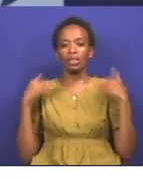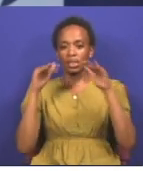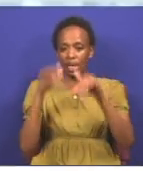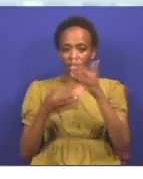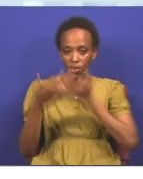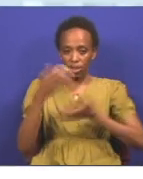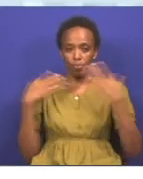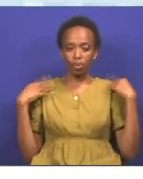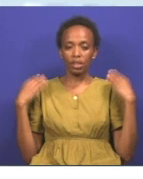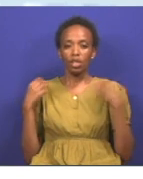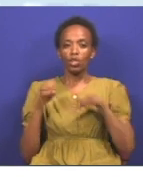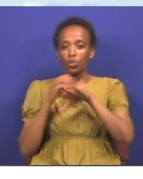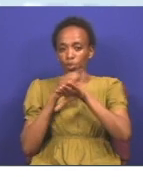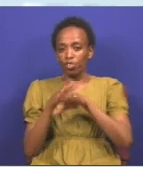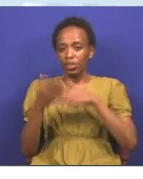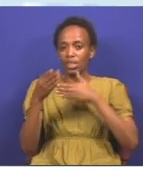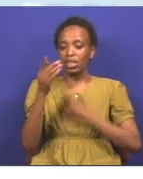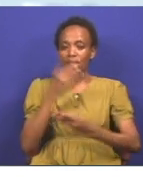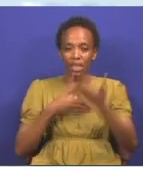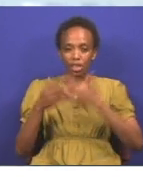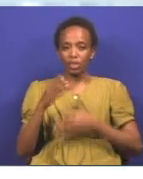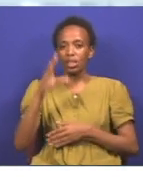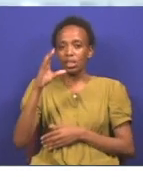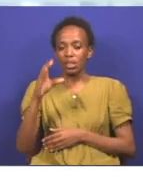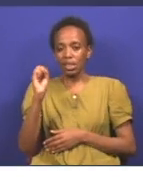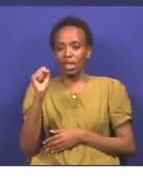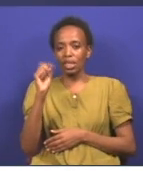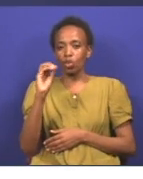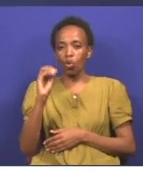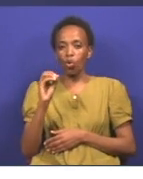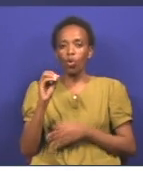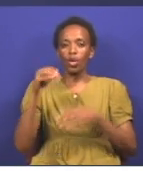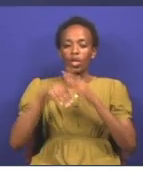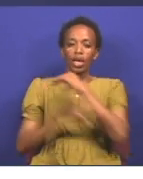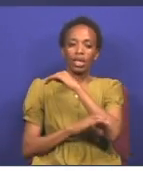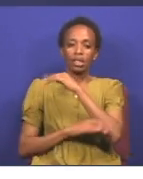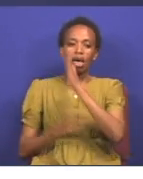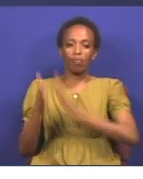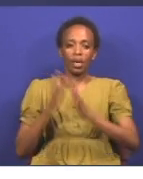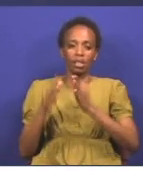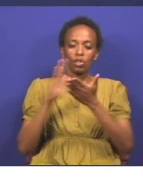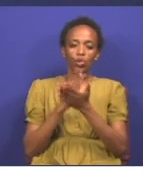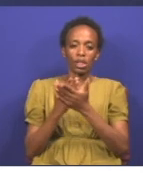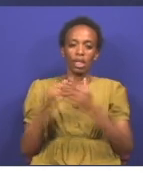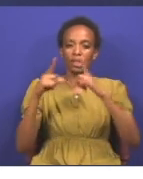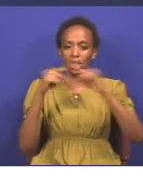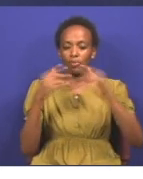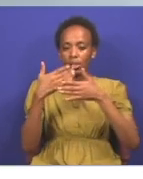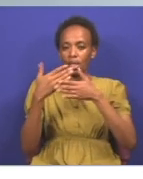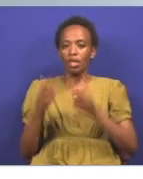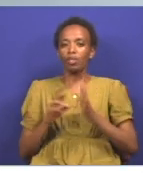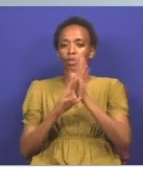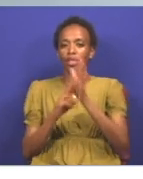agroecological practices. To influence the discussions, CSOs in the country are planning to share their position statement with delegations representing